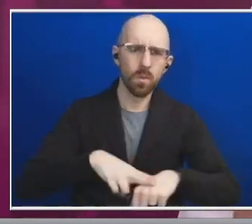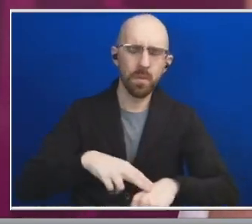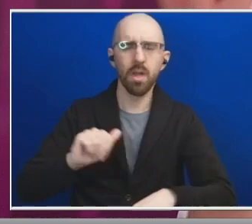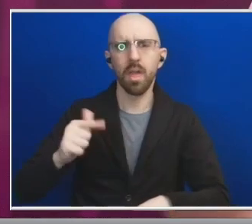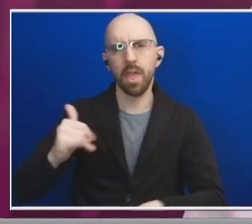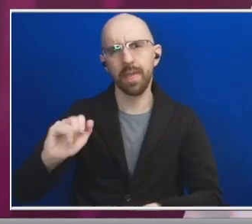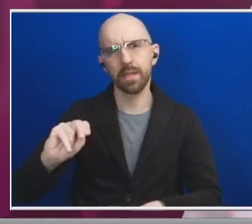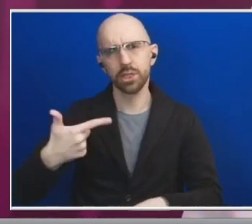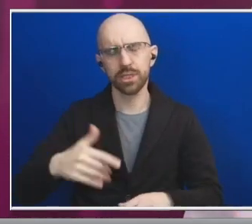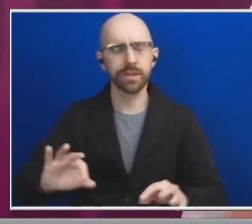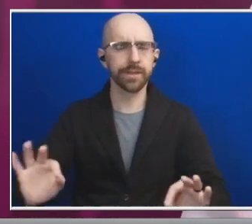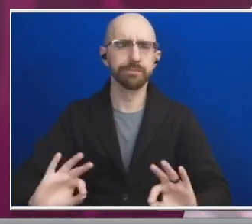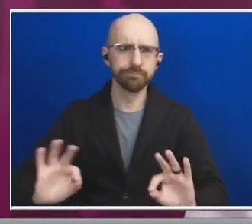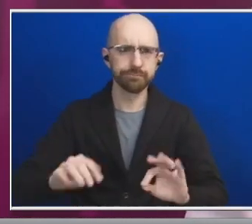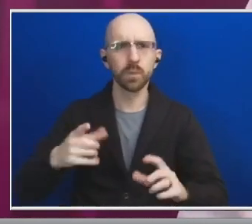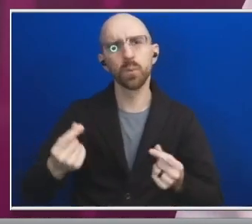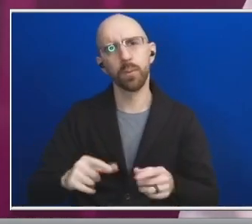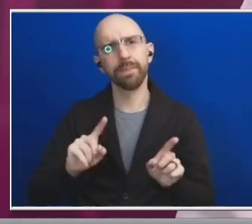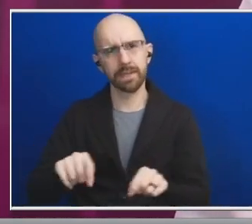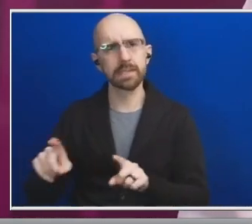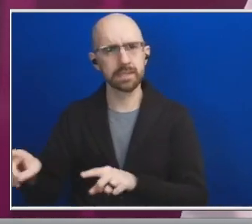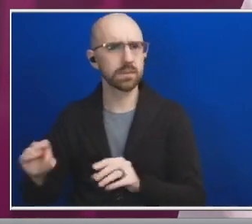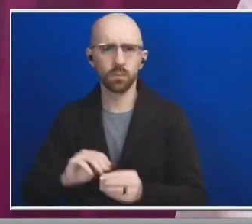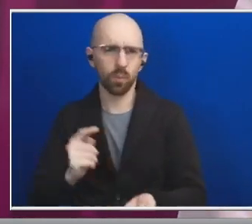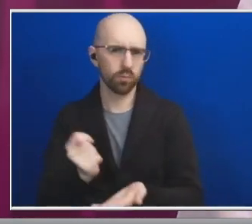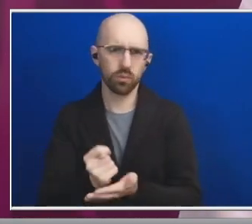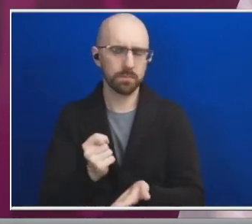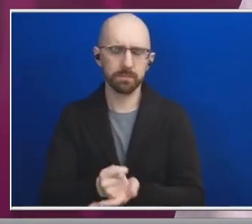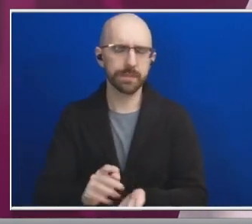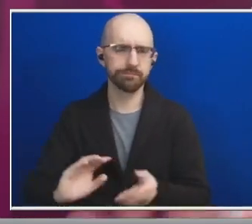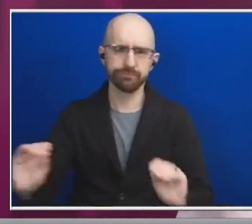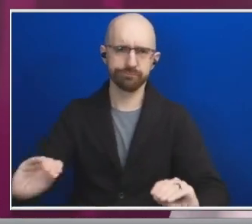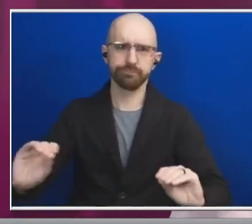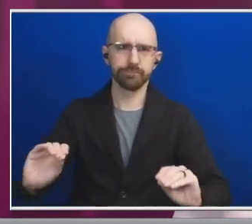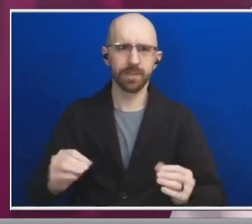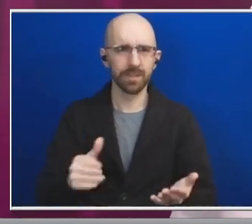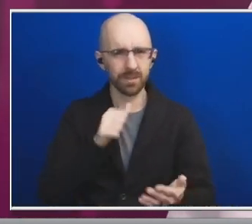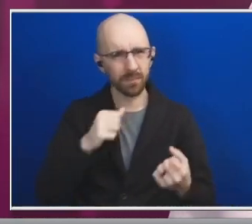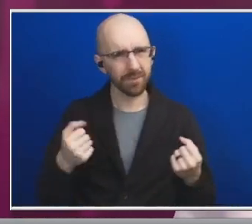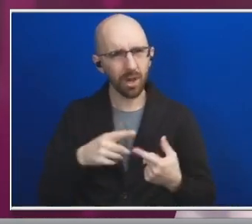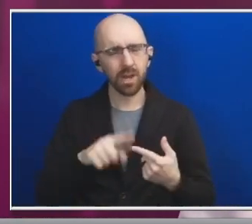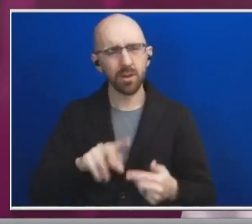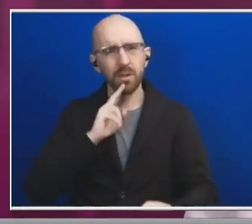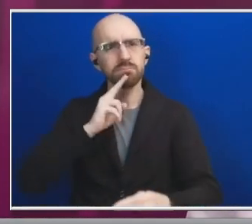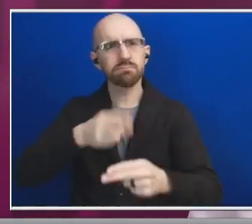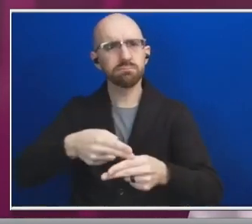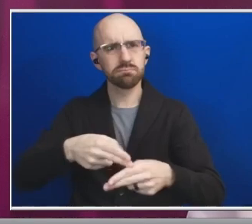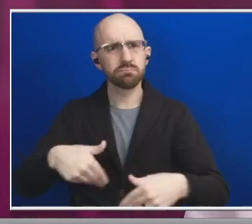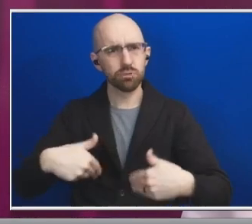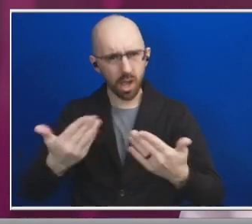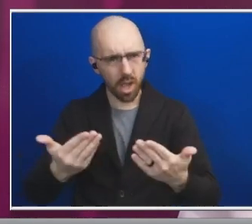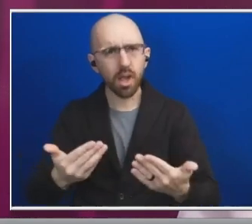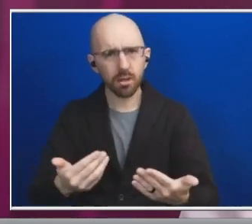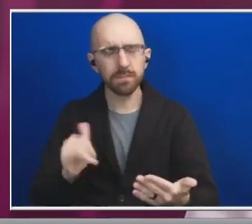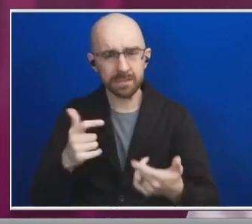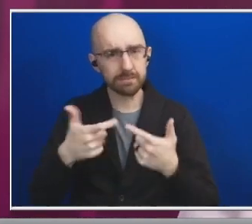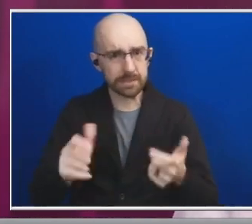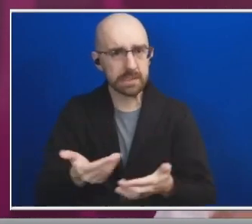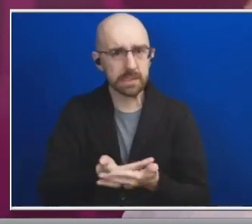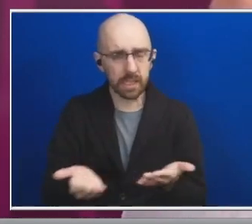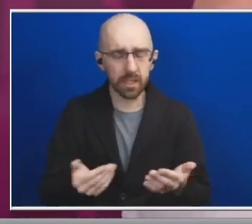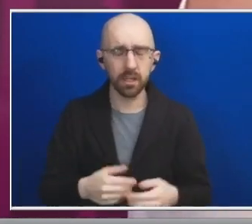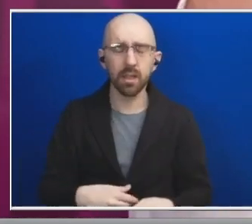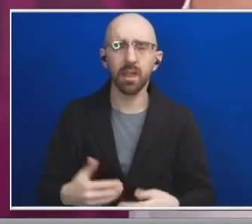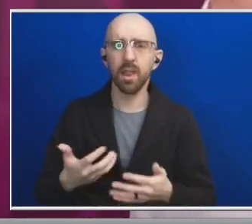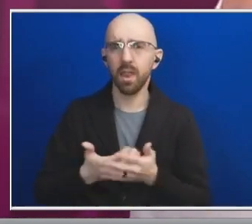do, there is no treatment for this. And don't be afraid to bring it up, I think is the biggest thing. There are a lot of, you know, typically